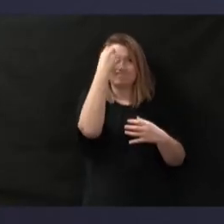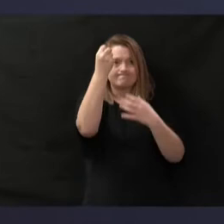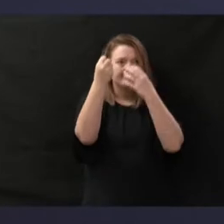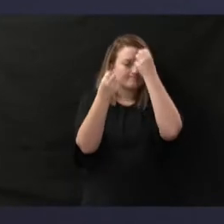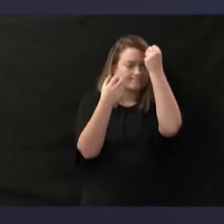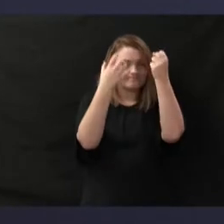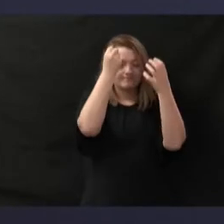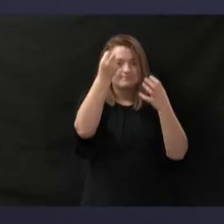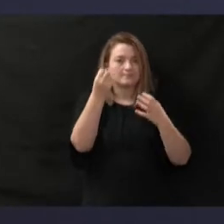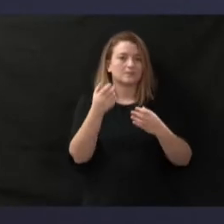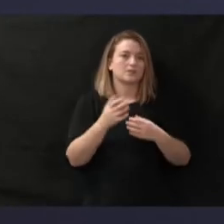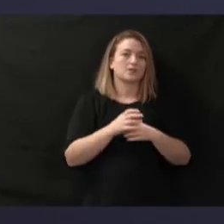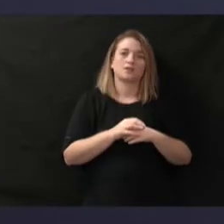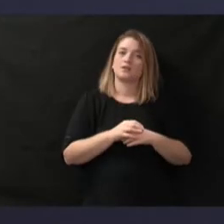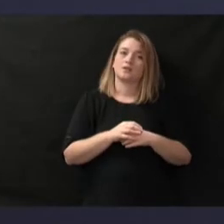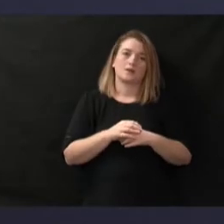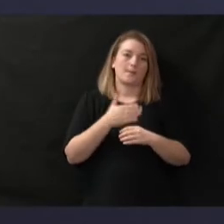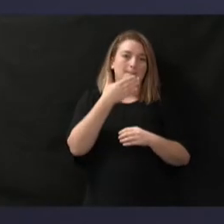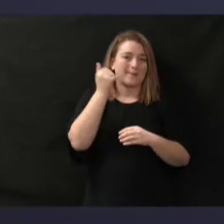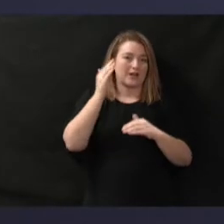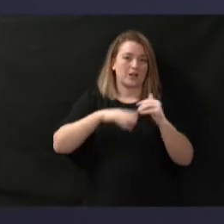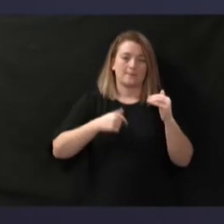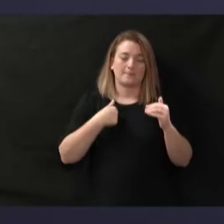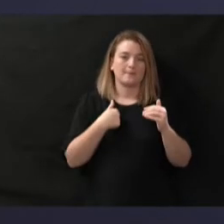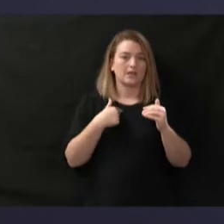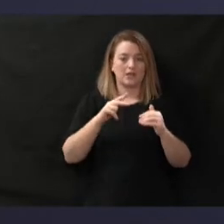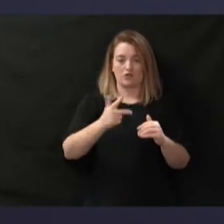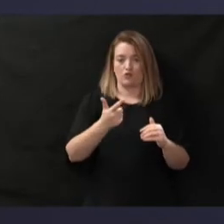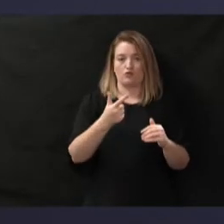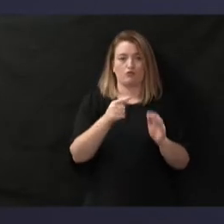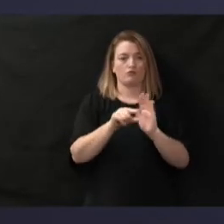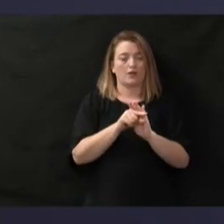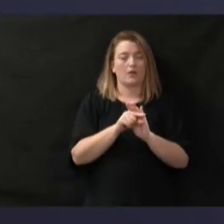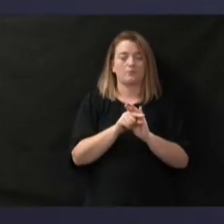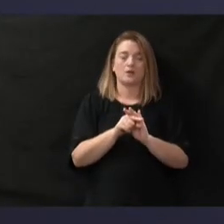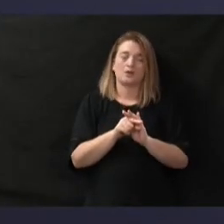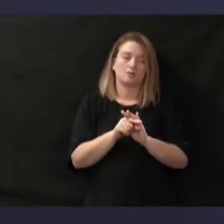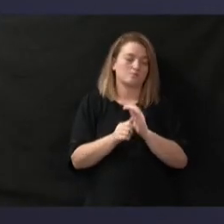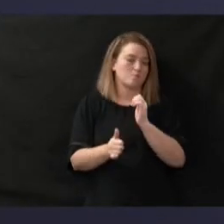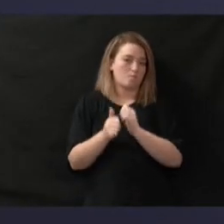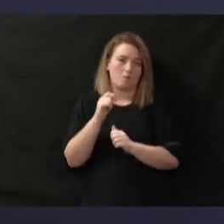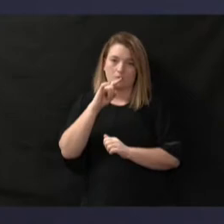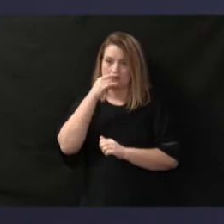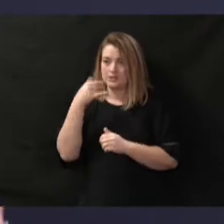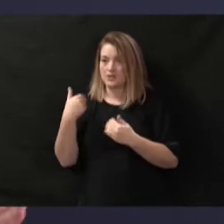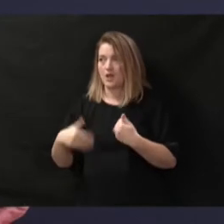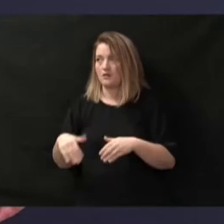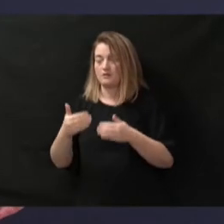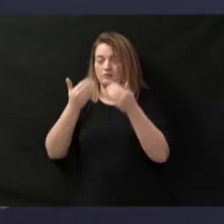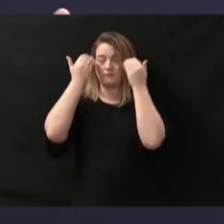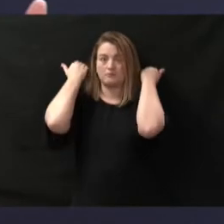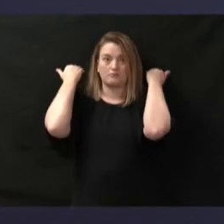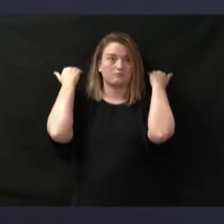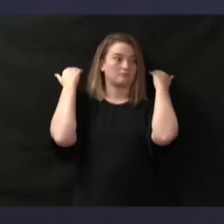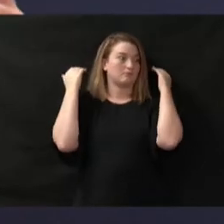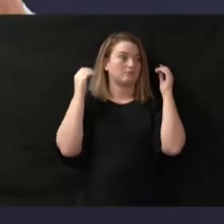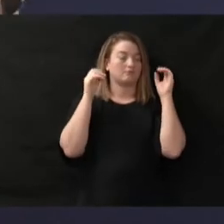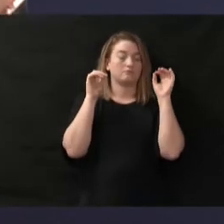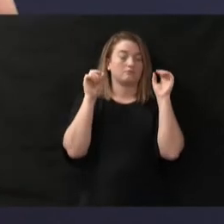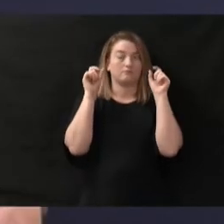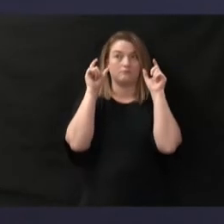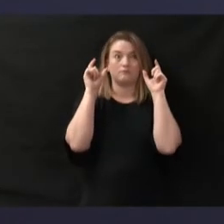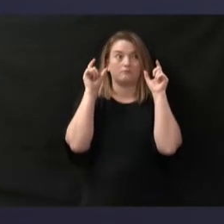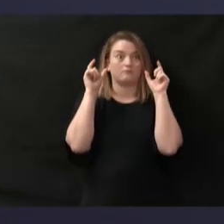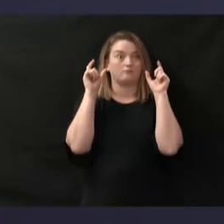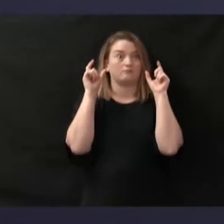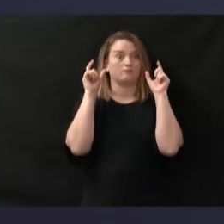do in third grade, and they could do it. But there are so many kids that would just be overload. And you know what